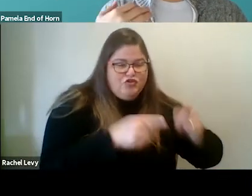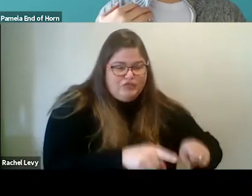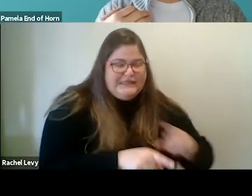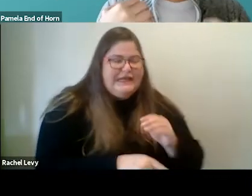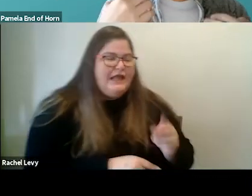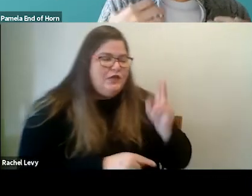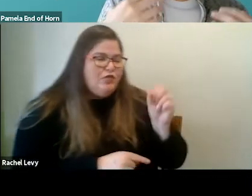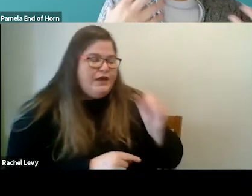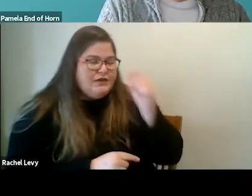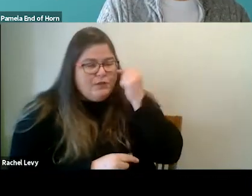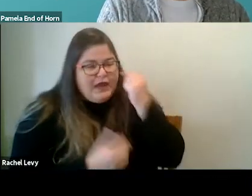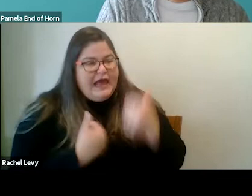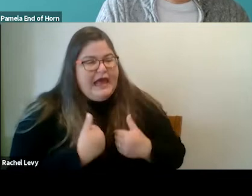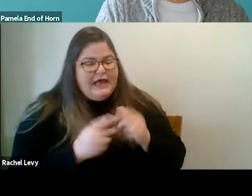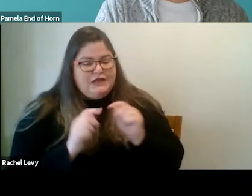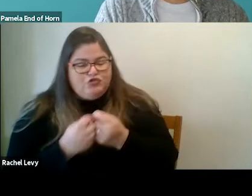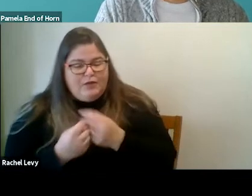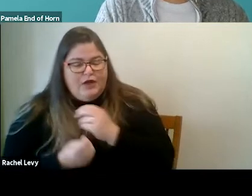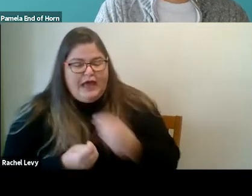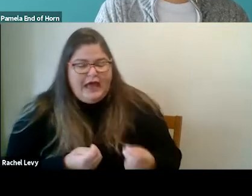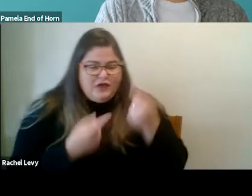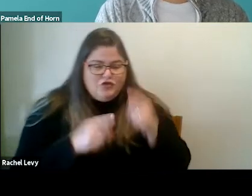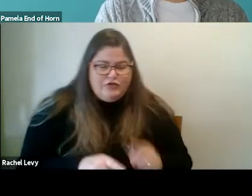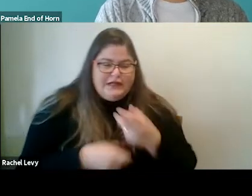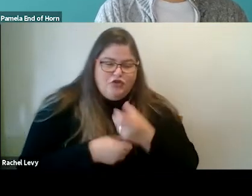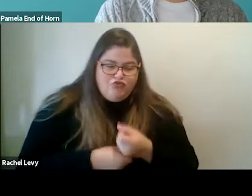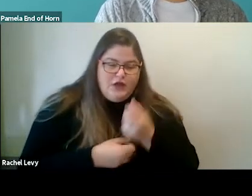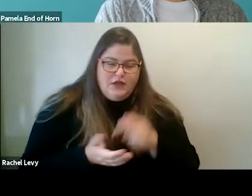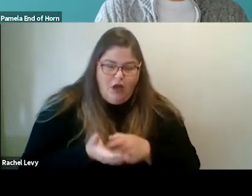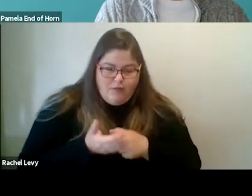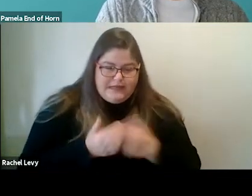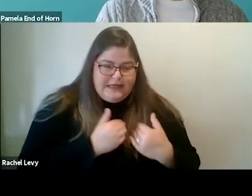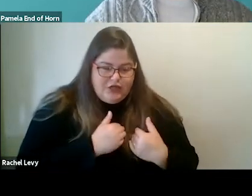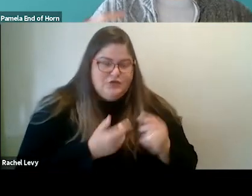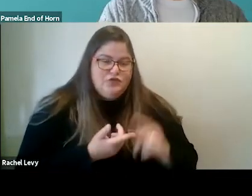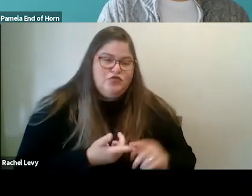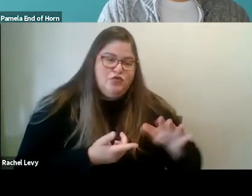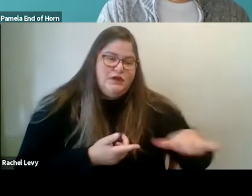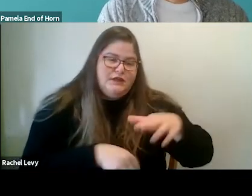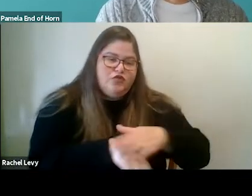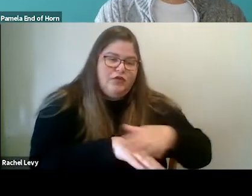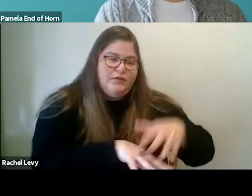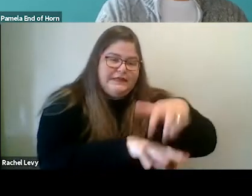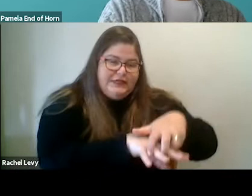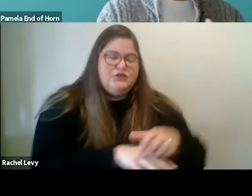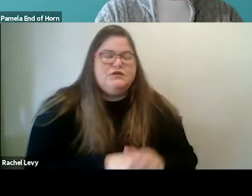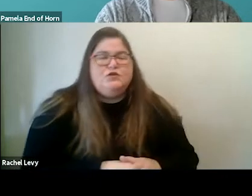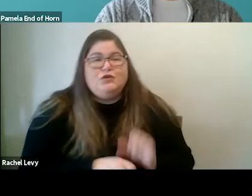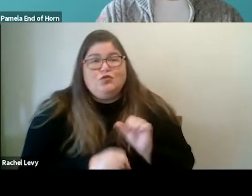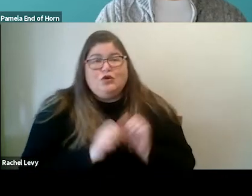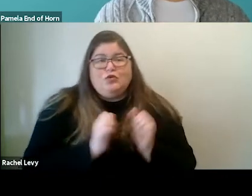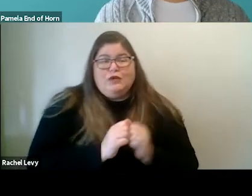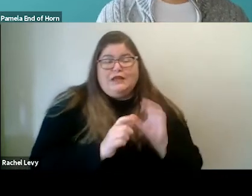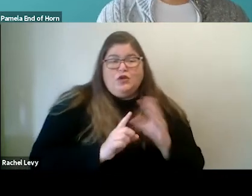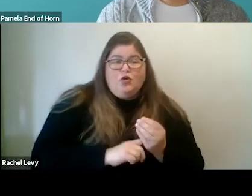has tribal and treaty trust obligations to those tribal nations. And so as we work with these cultures,